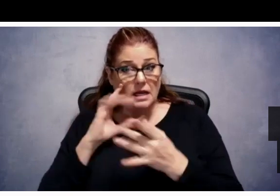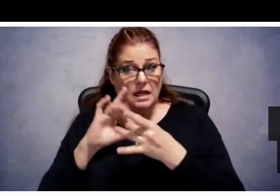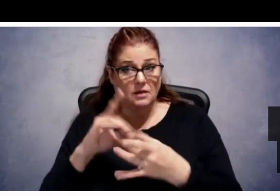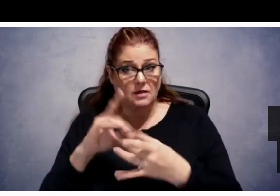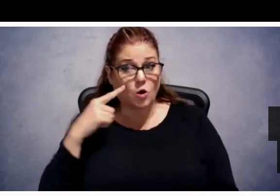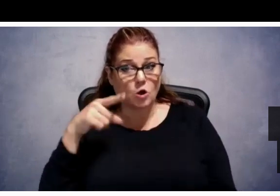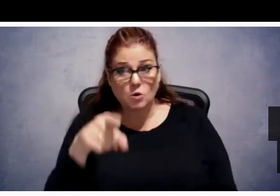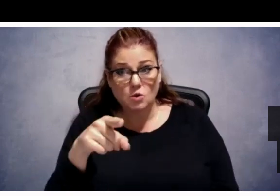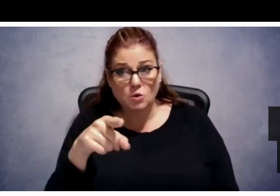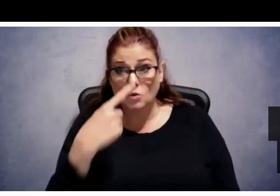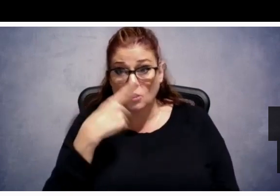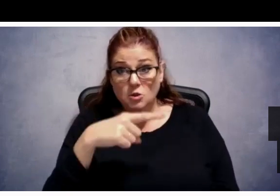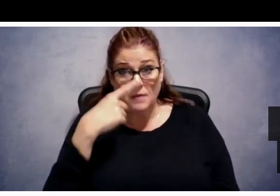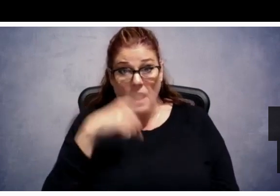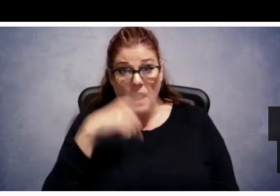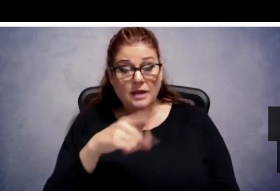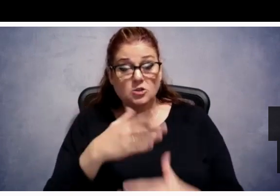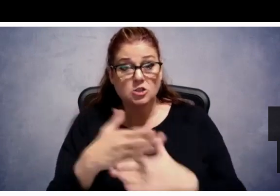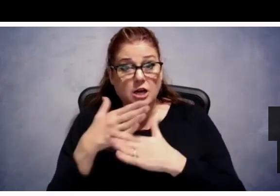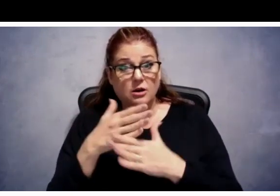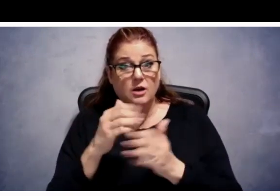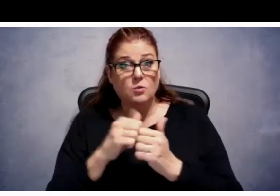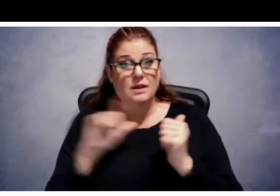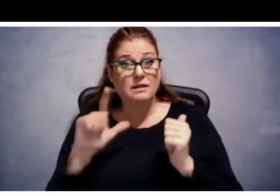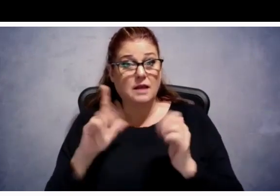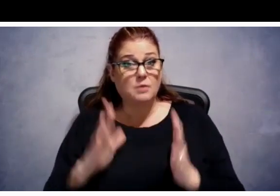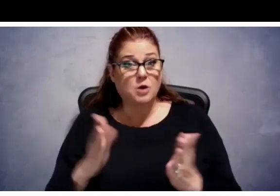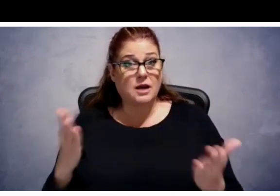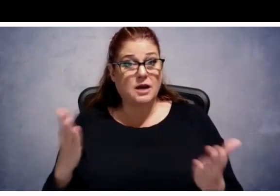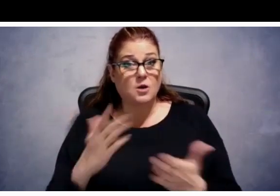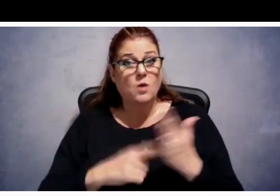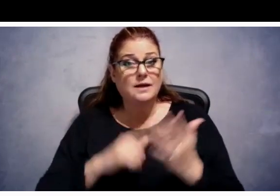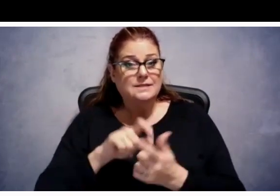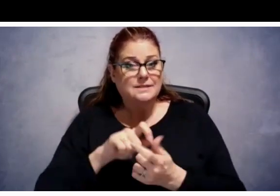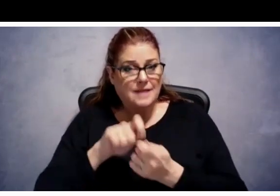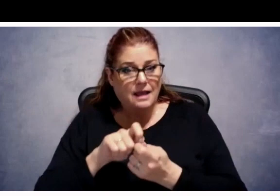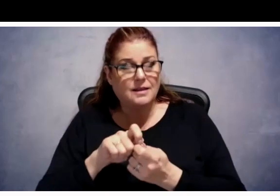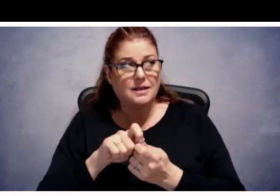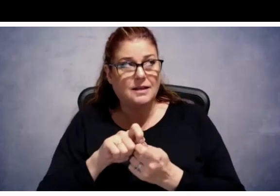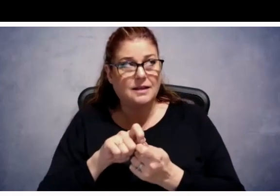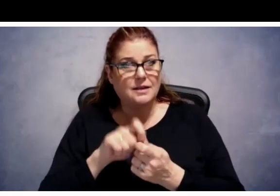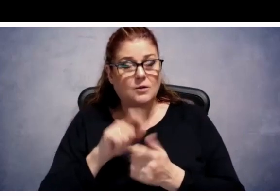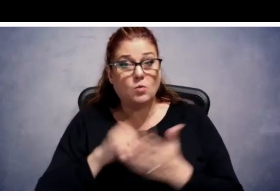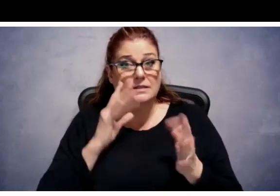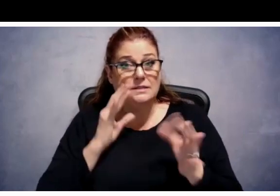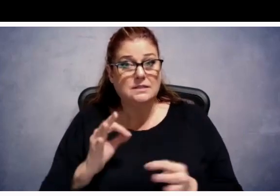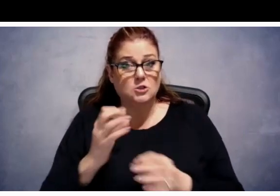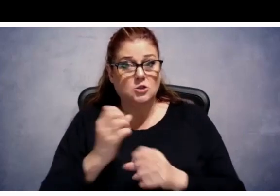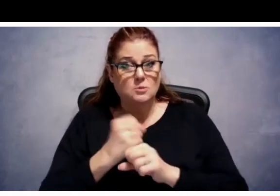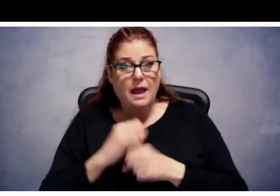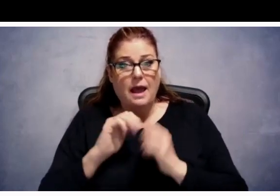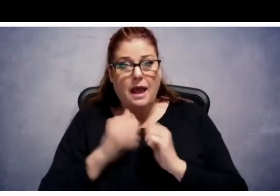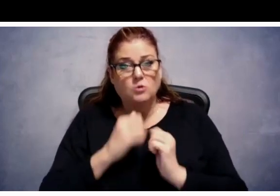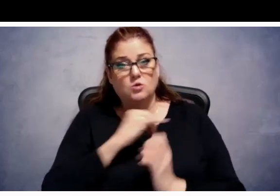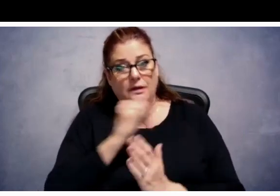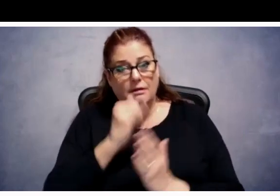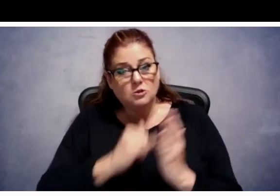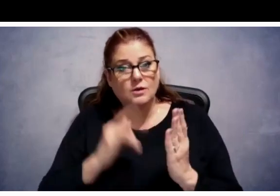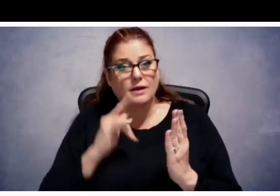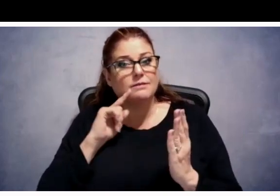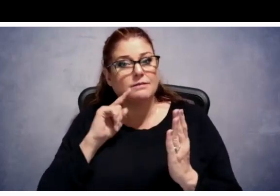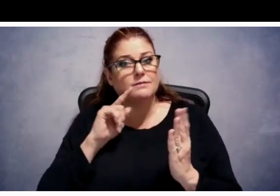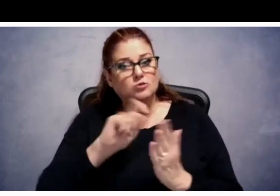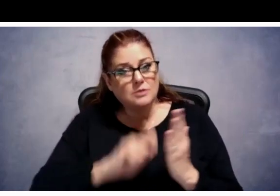mind sharing with the librarians here what decision you made, how to illustrate this